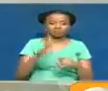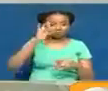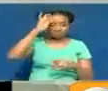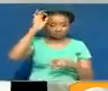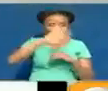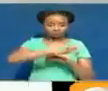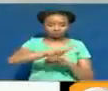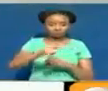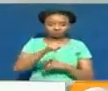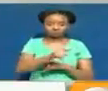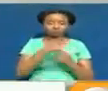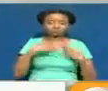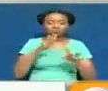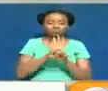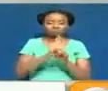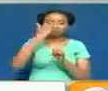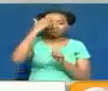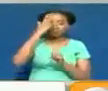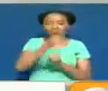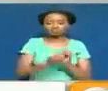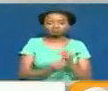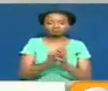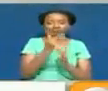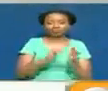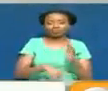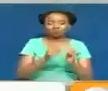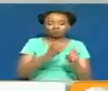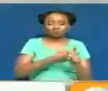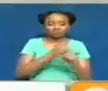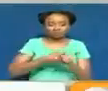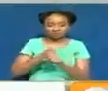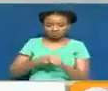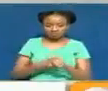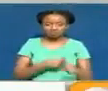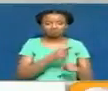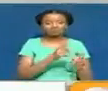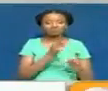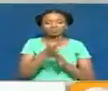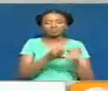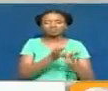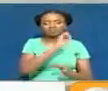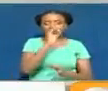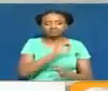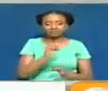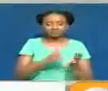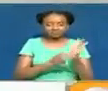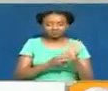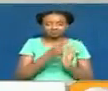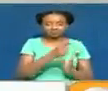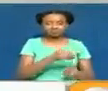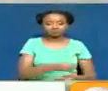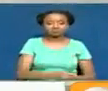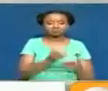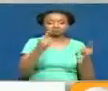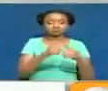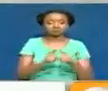Nyandarua County is largely known for potato production in Kenya, contributing over 33% of the produce. But more often than